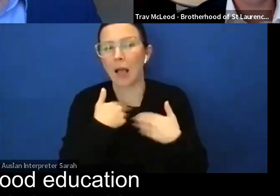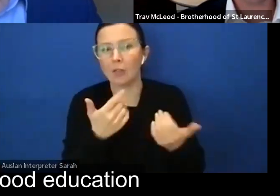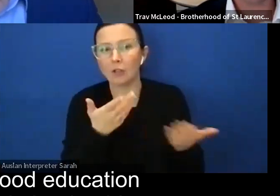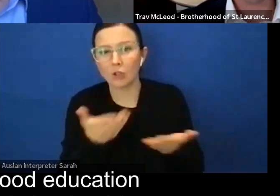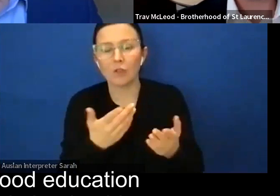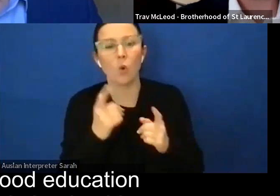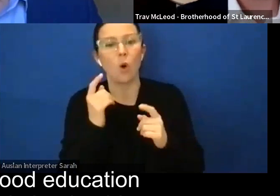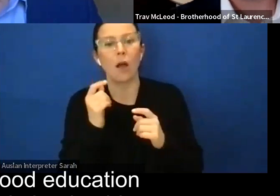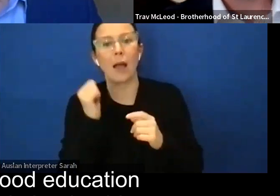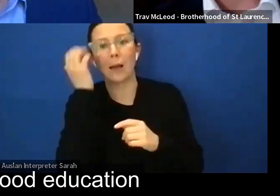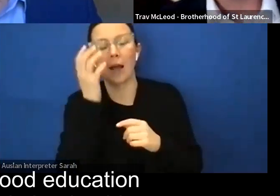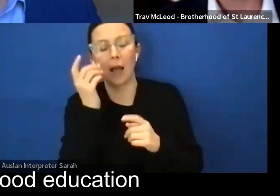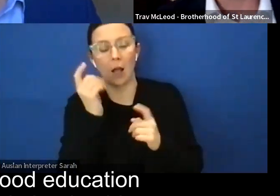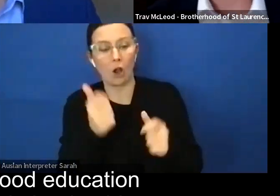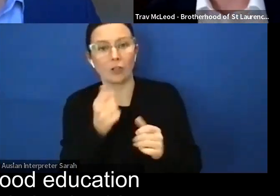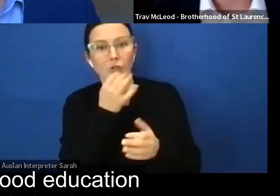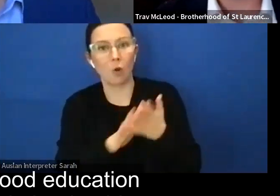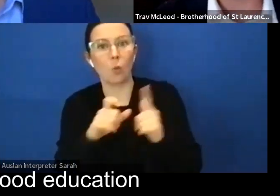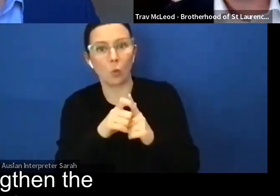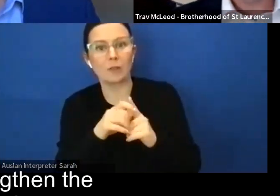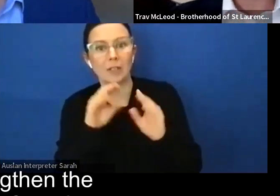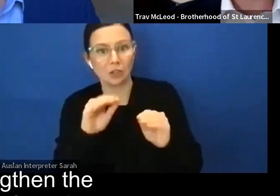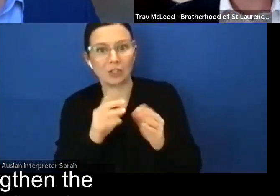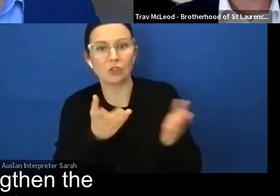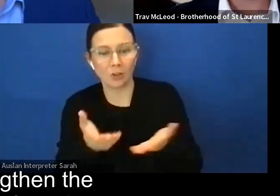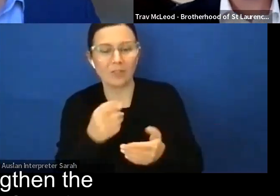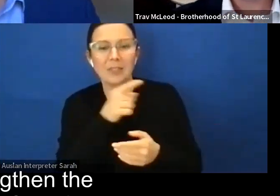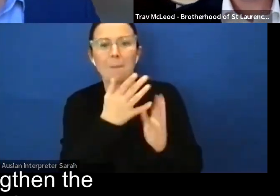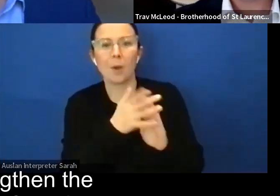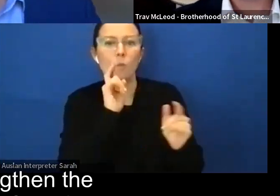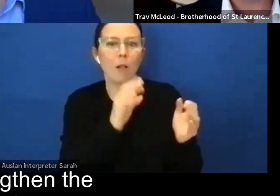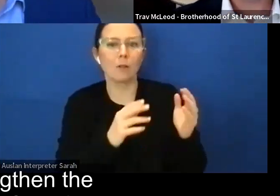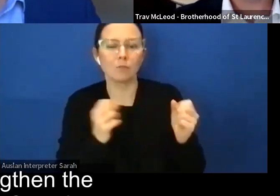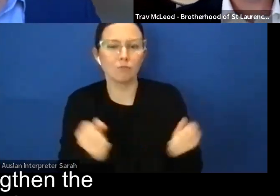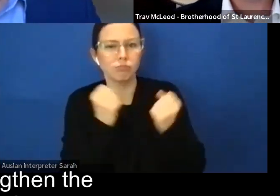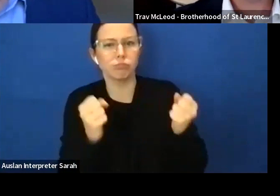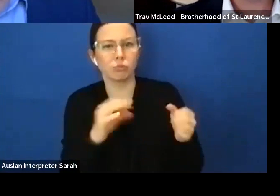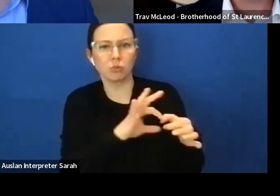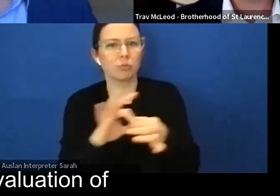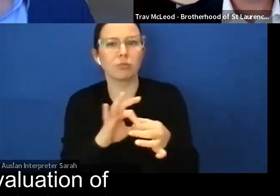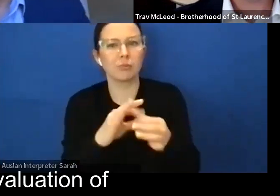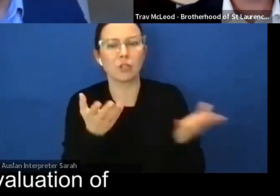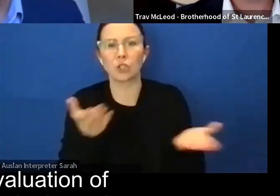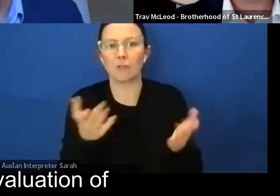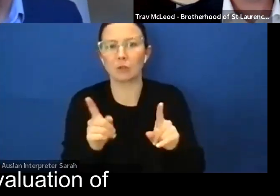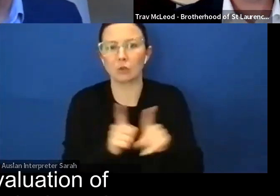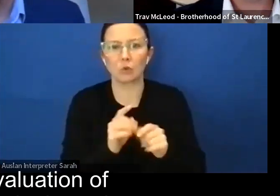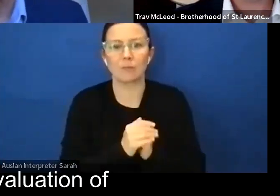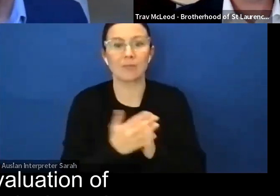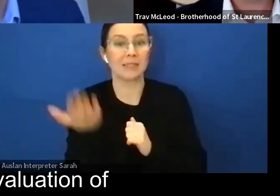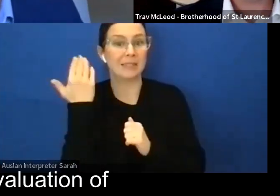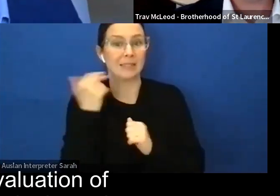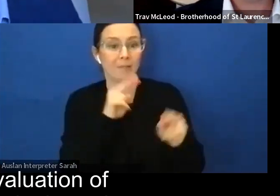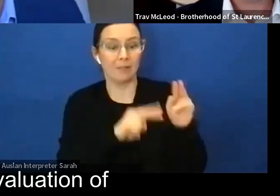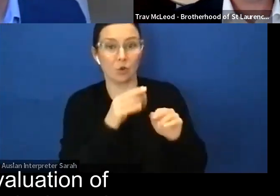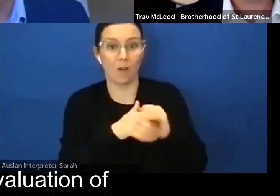childhood education services provide leadership and strengthen the integration of services. A recent evaluation of